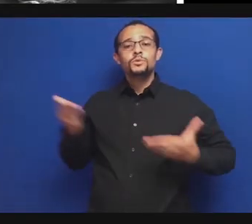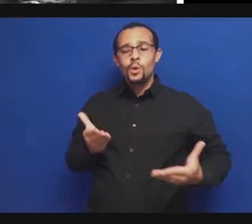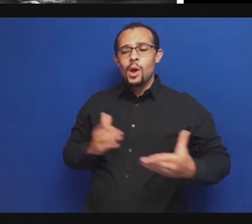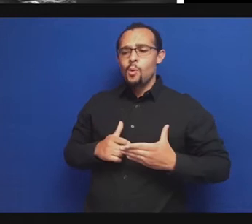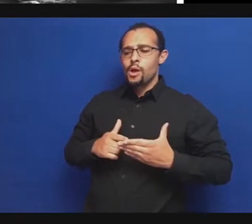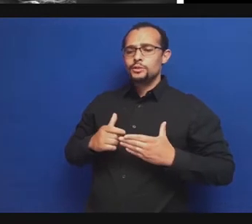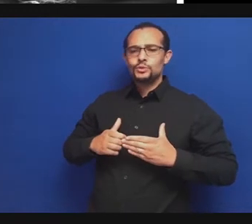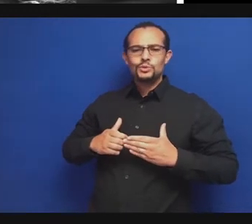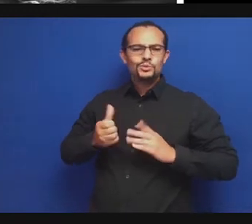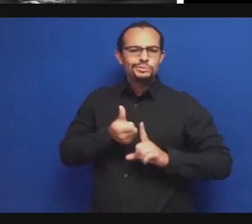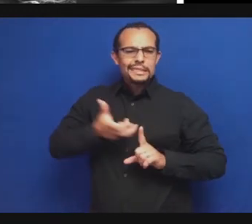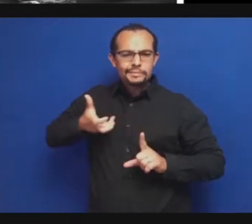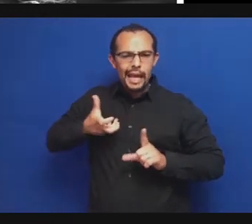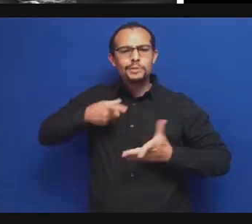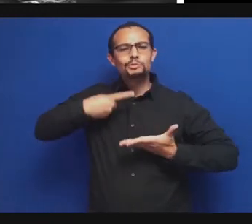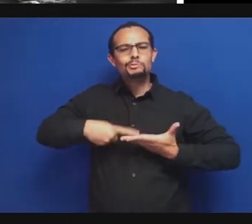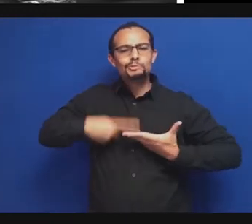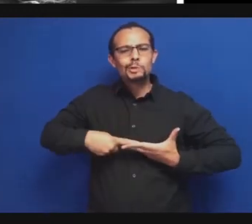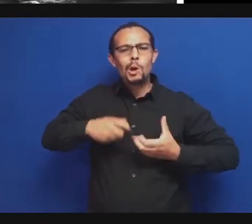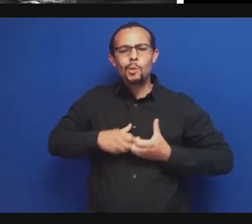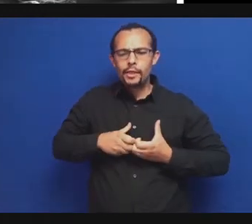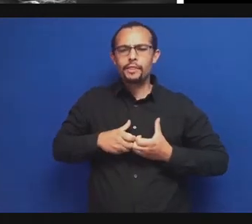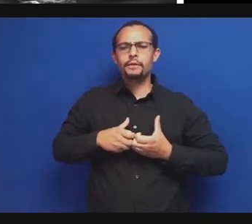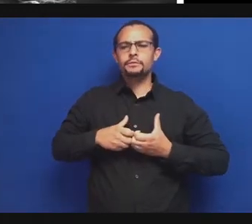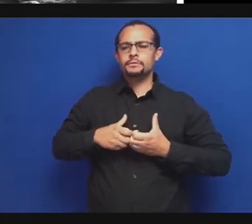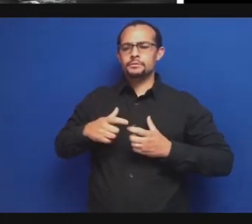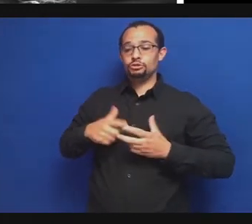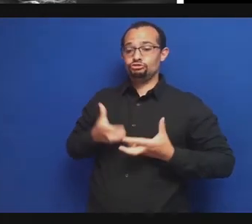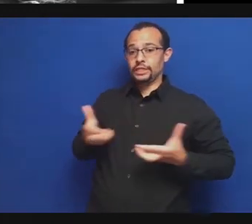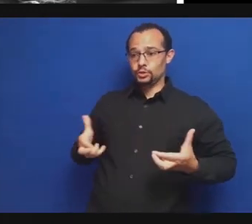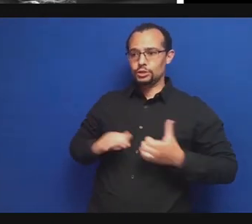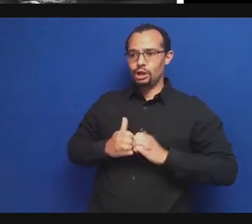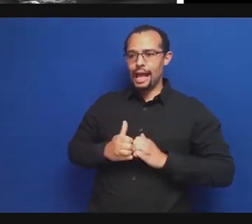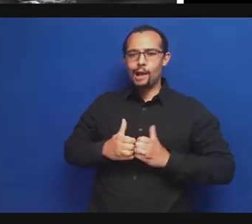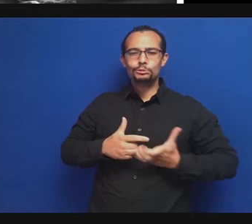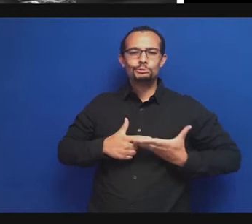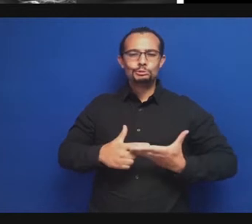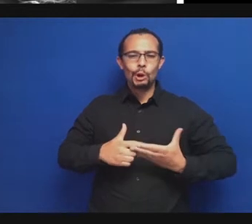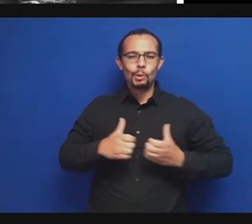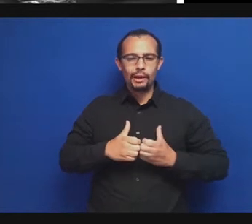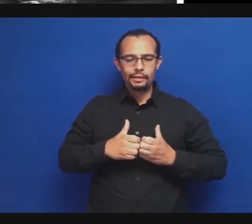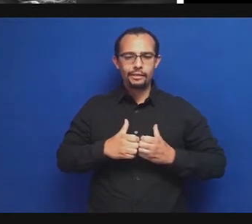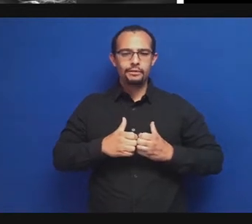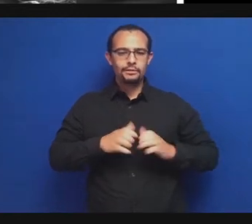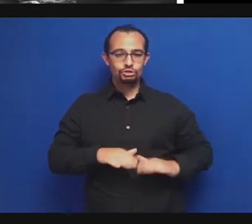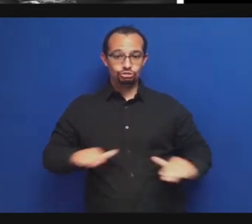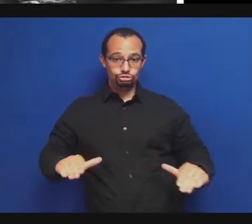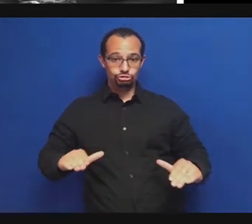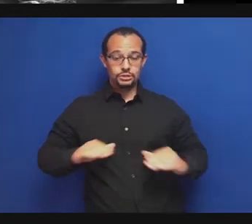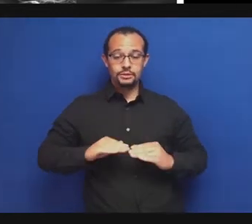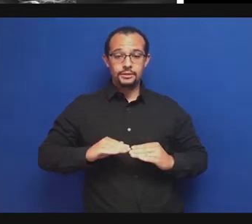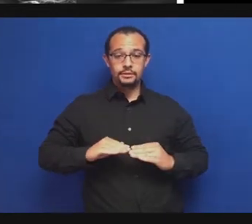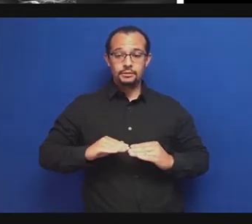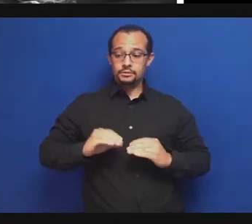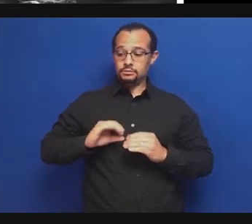We did not have the opportunity to attach these documents, so I wanted to provide an opportunity for you to view these just